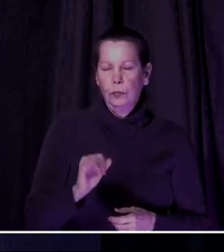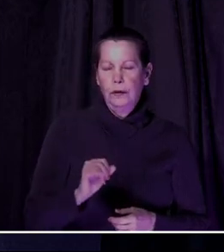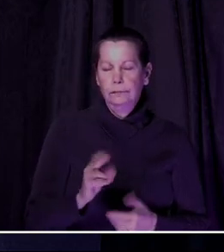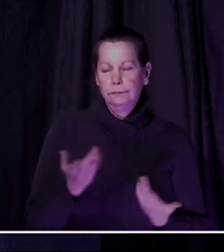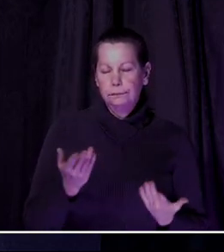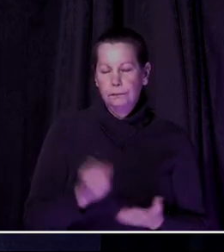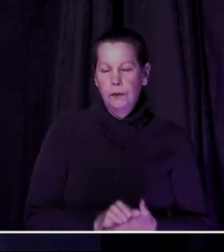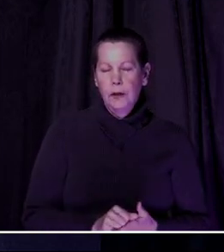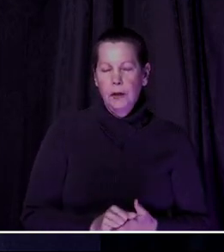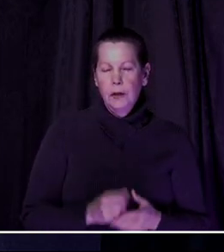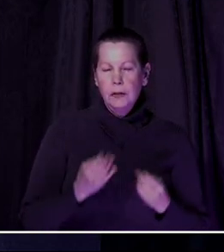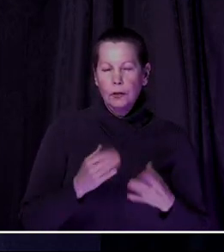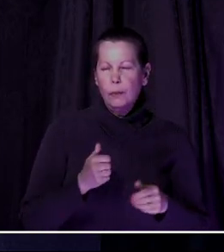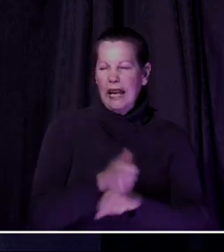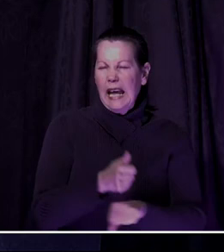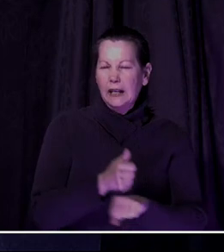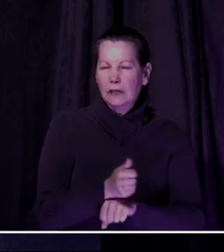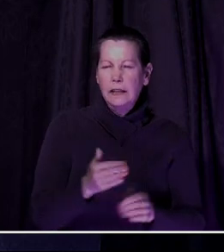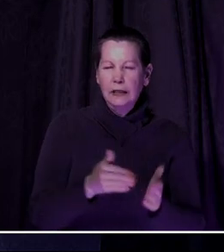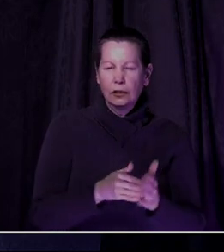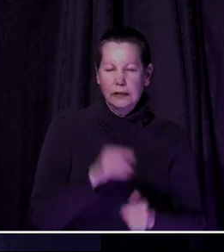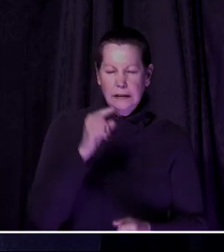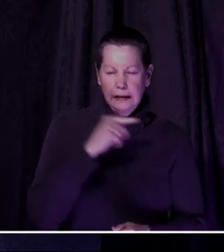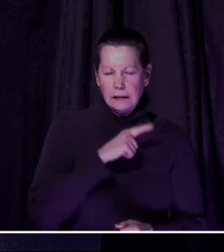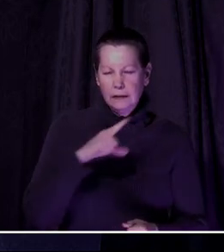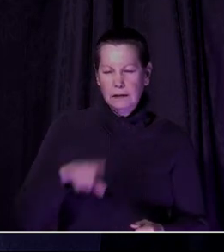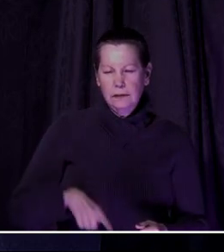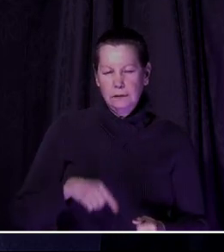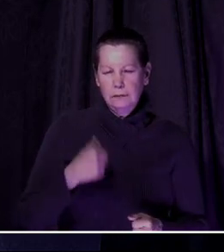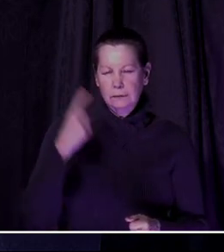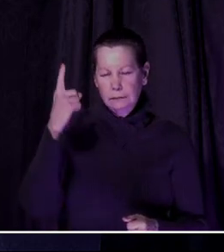And there's so much accusations against you, Lord.